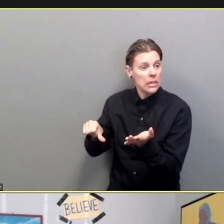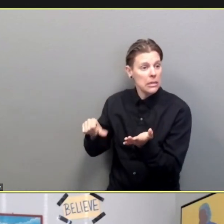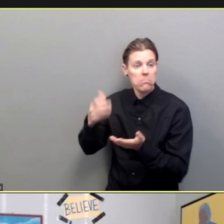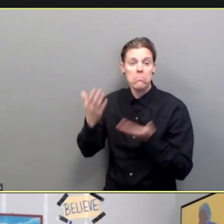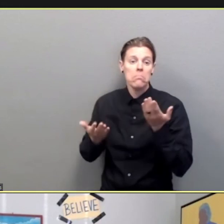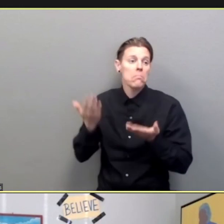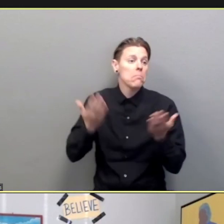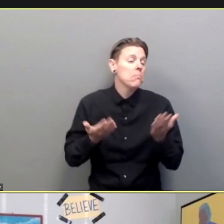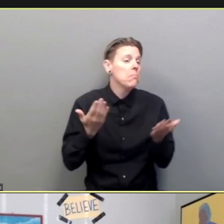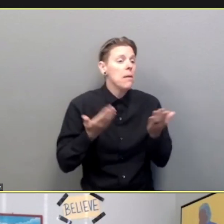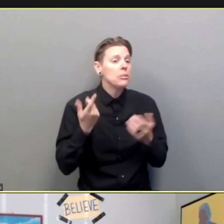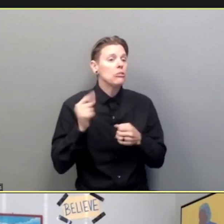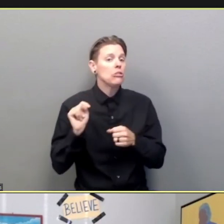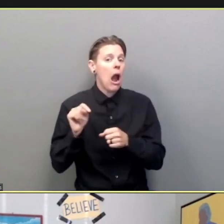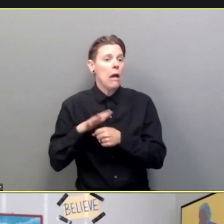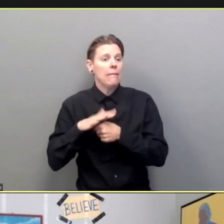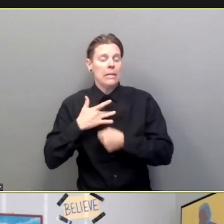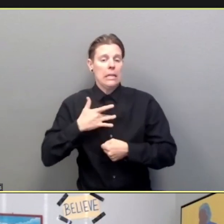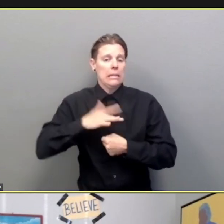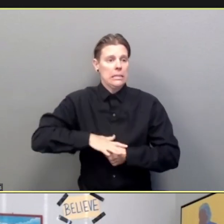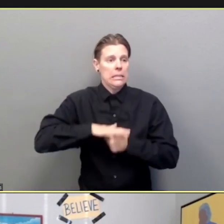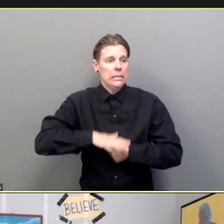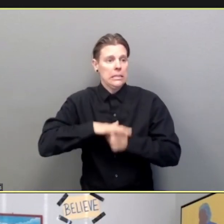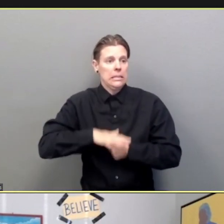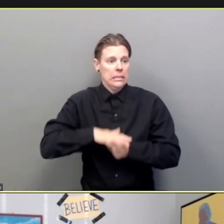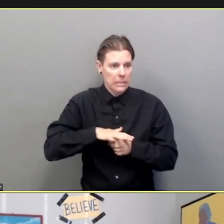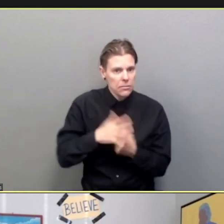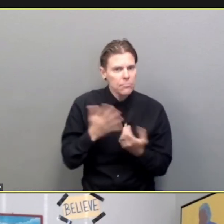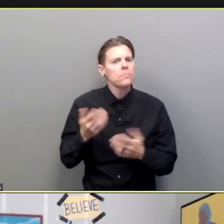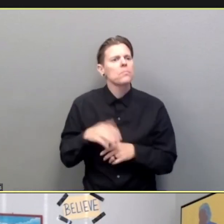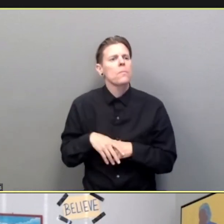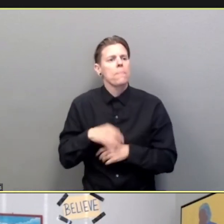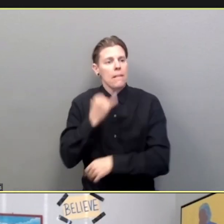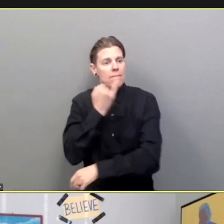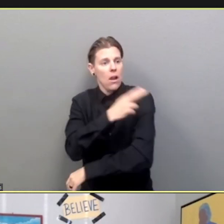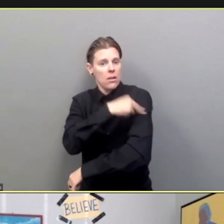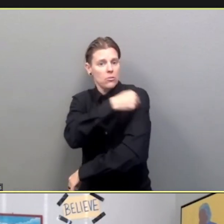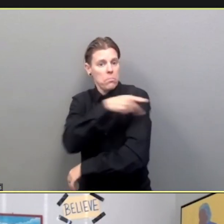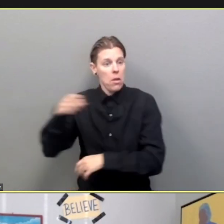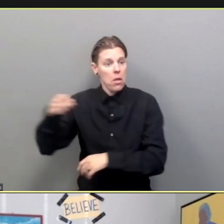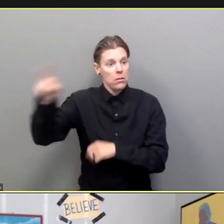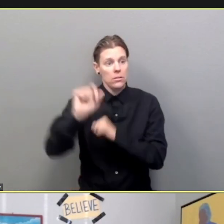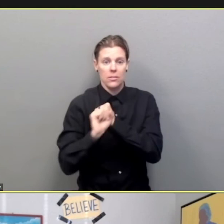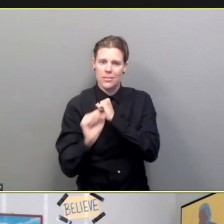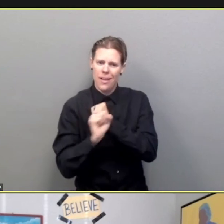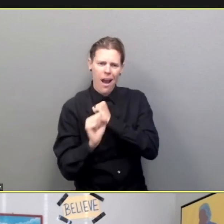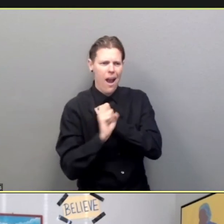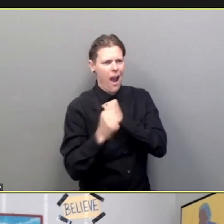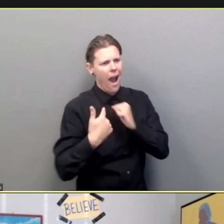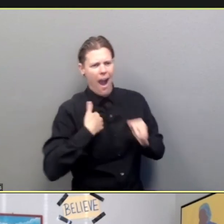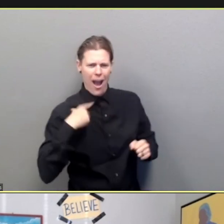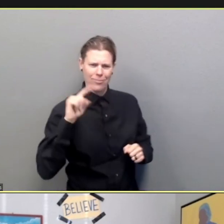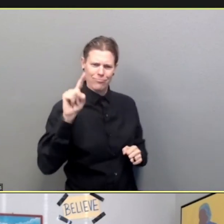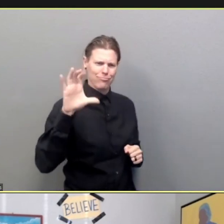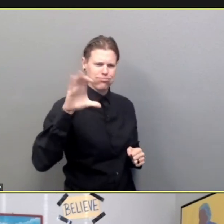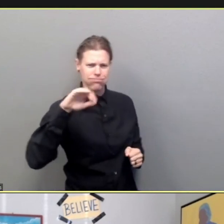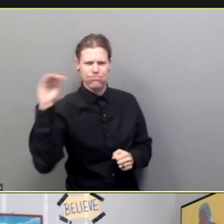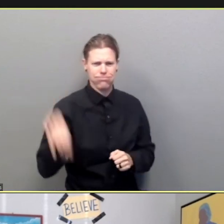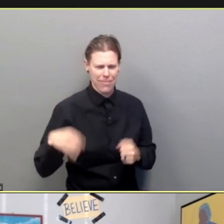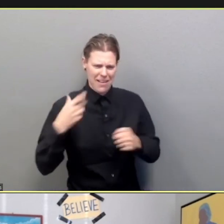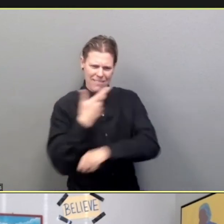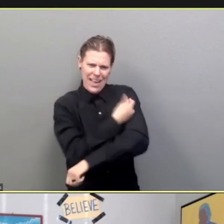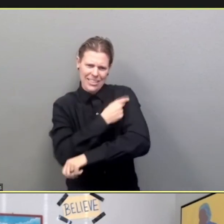started advertising 100% of employees vaccinated or something like that. But according to the public health order,